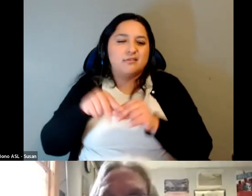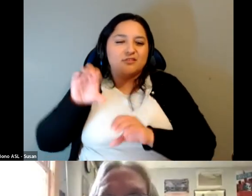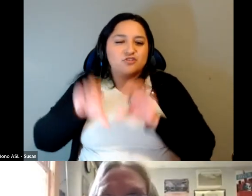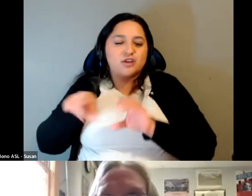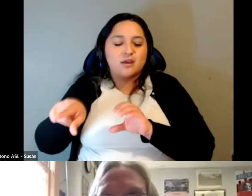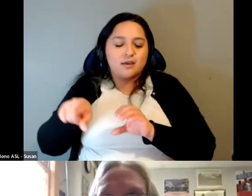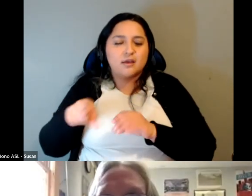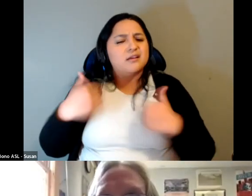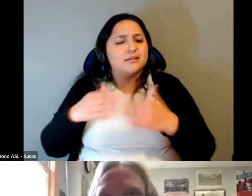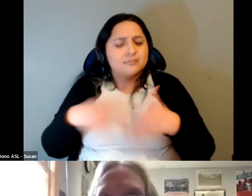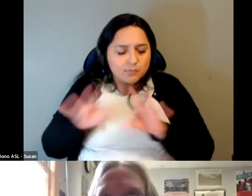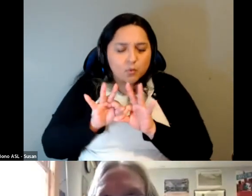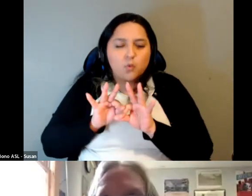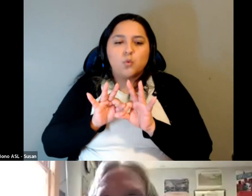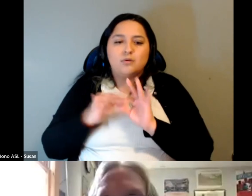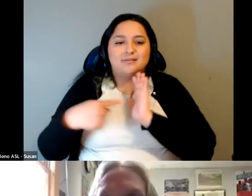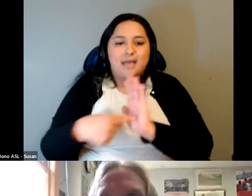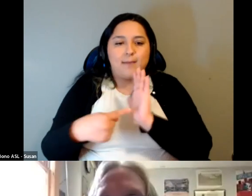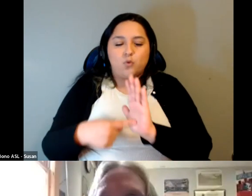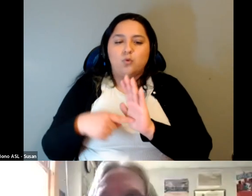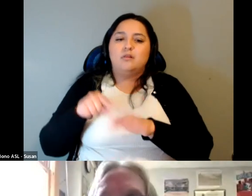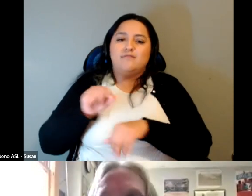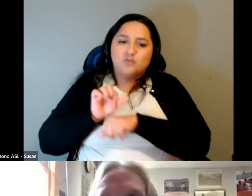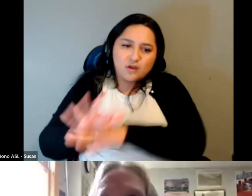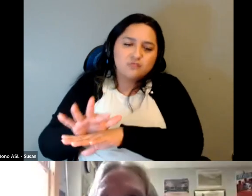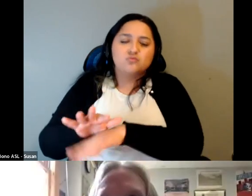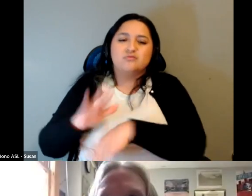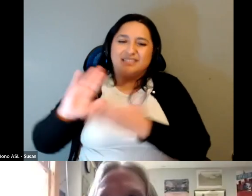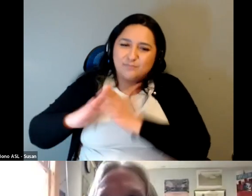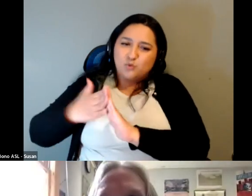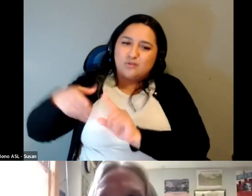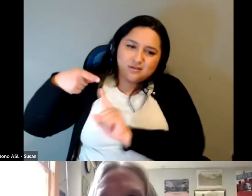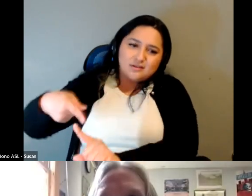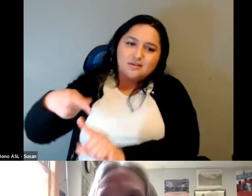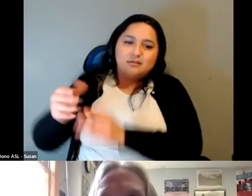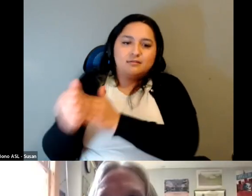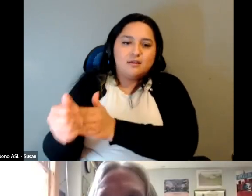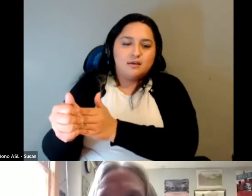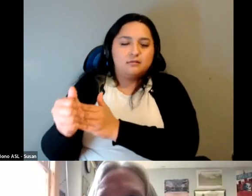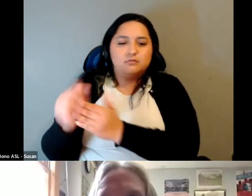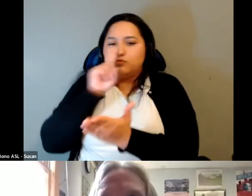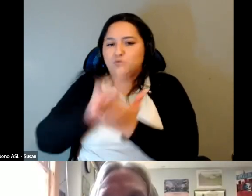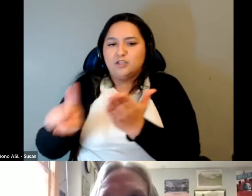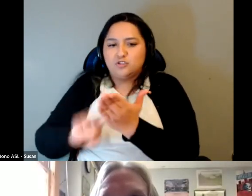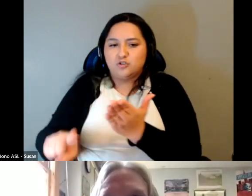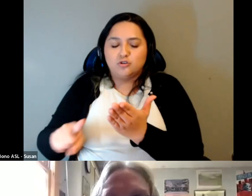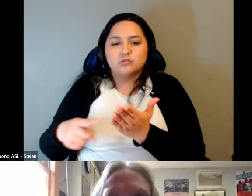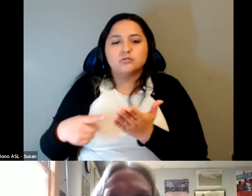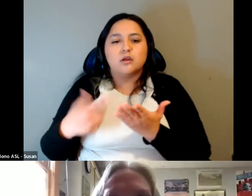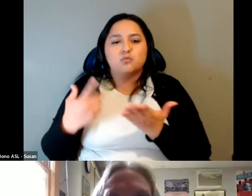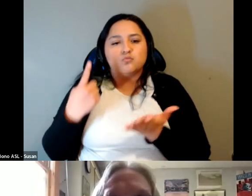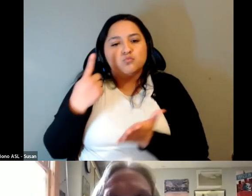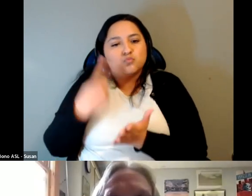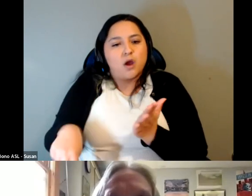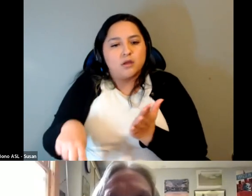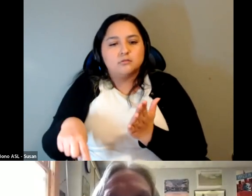of this community level, grassroots driven research and sort of the insight that can come from that and